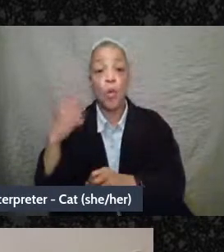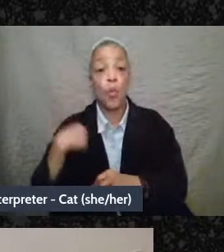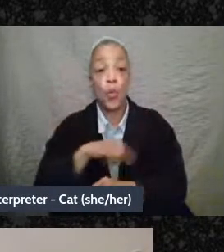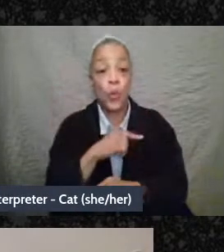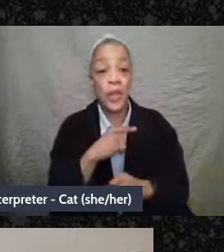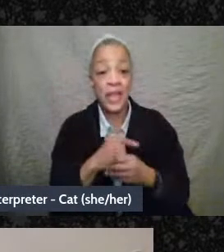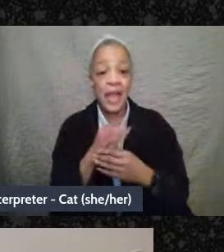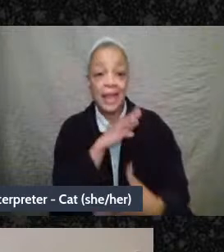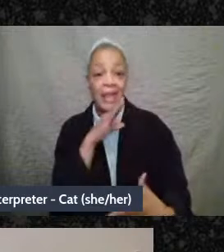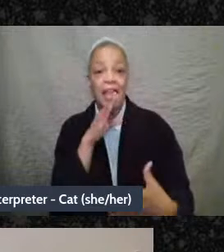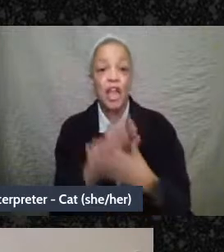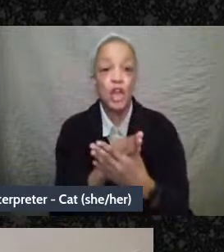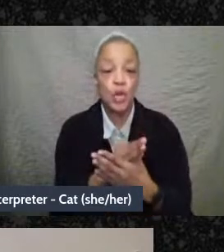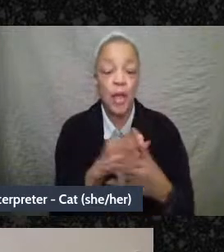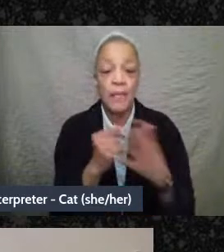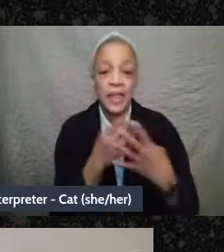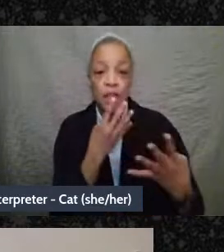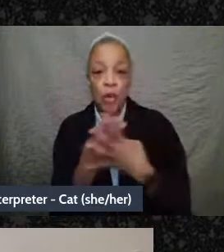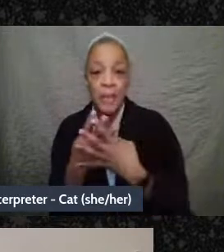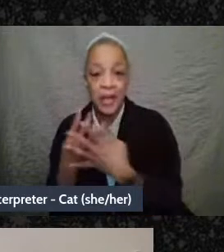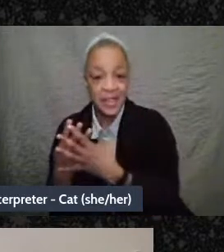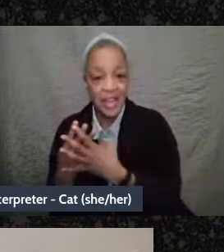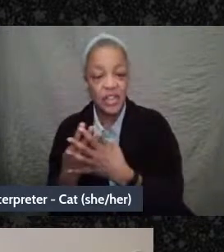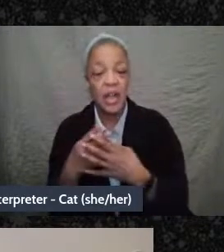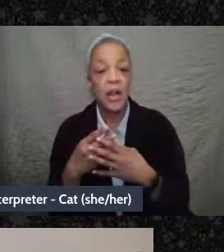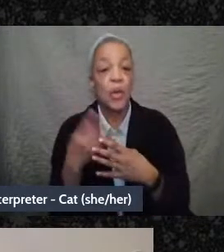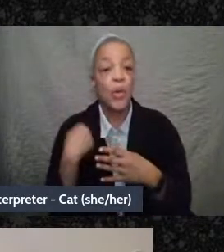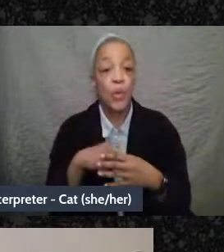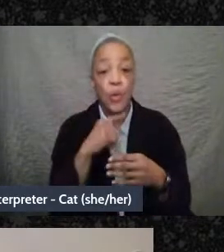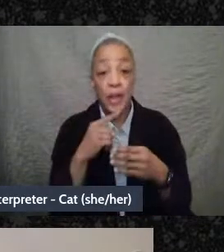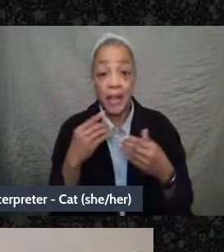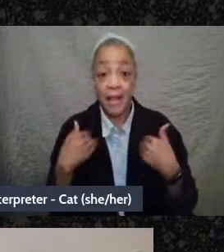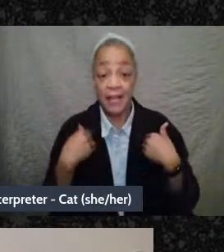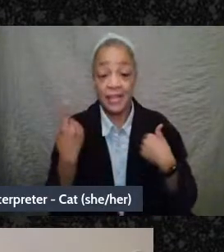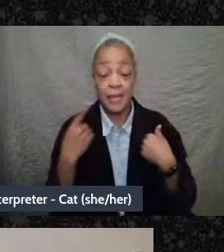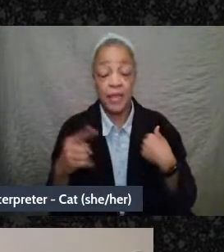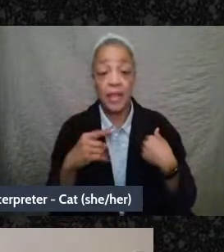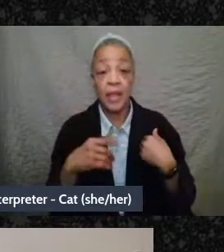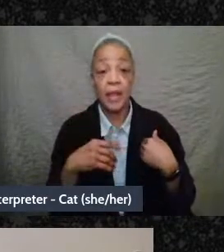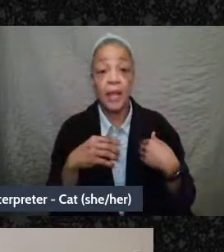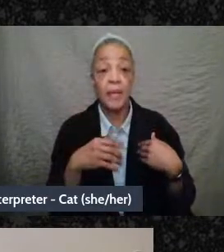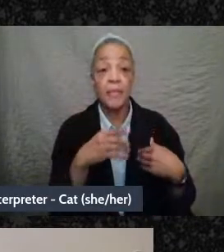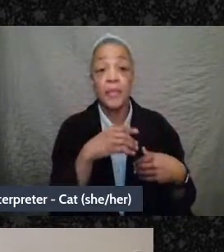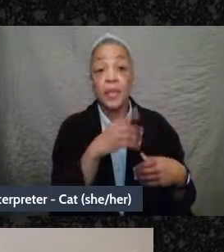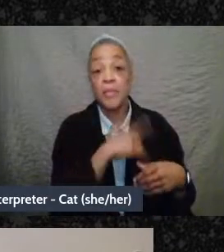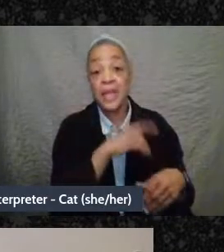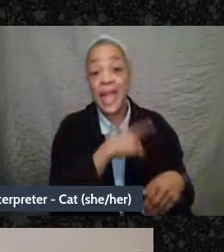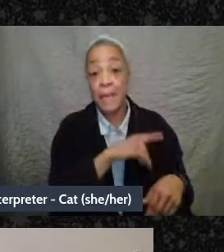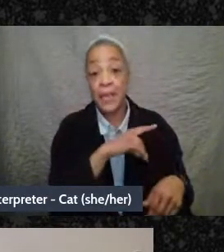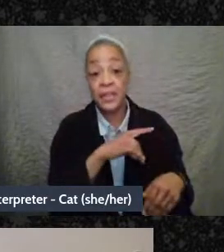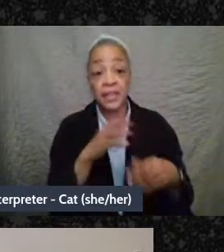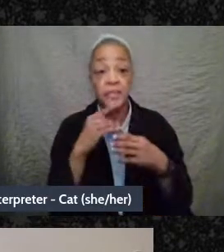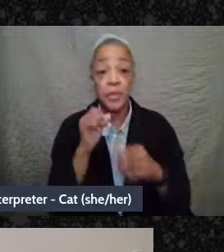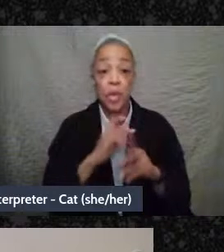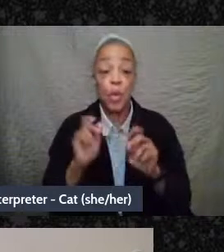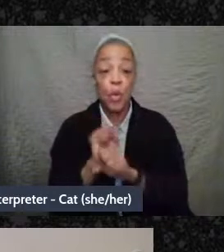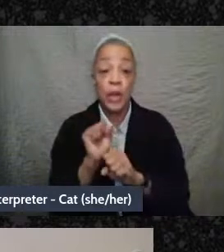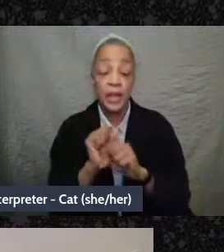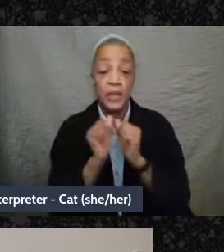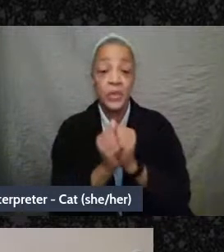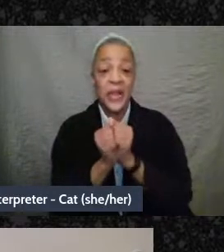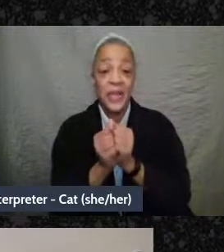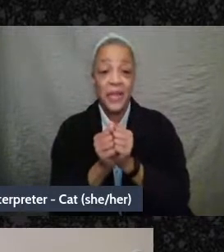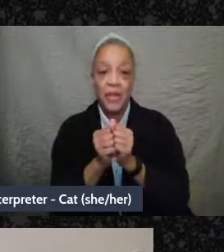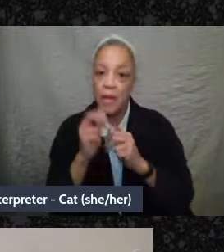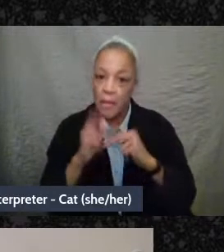supported organizations across the country, including in Minneapolis. People are working together, learning together, and